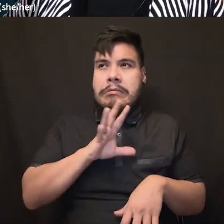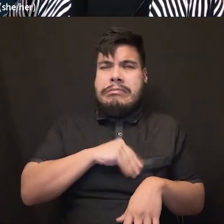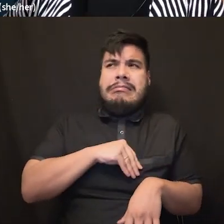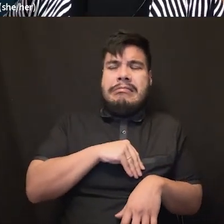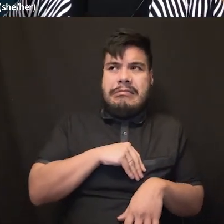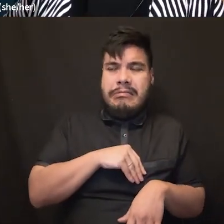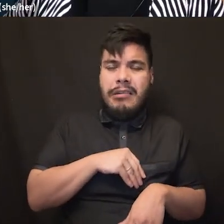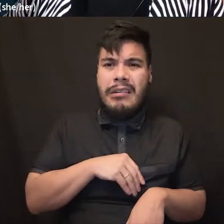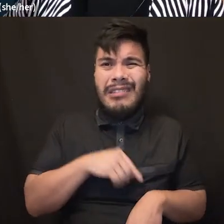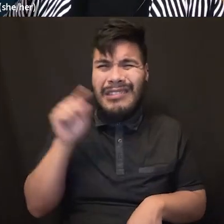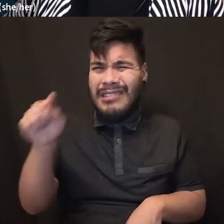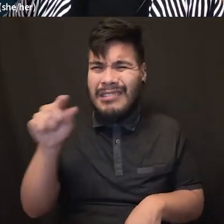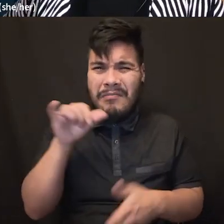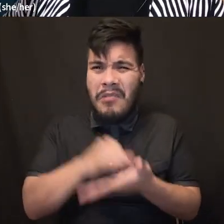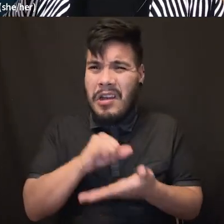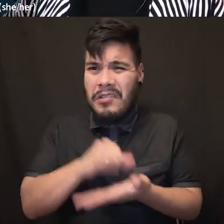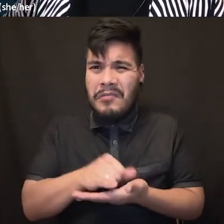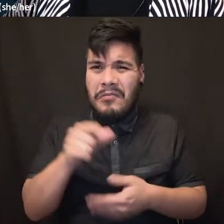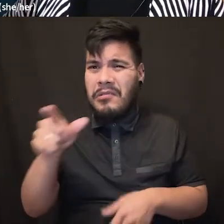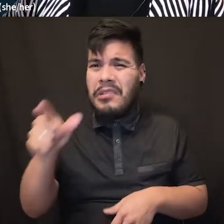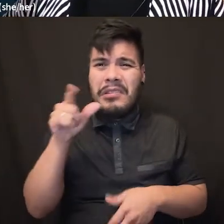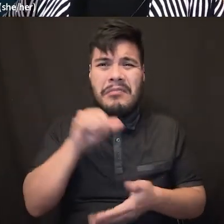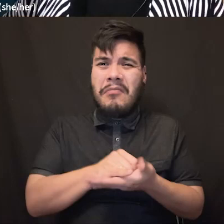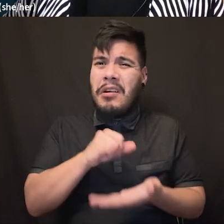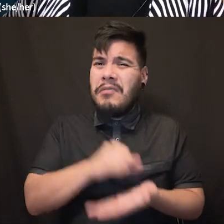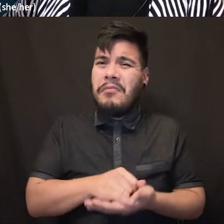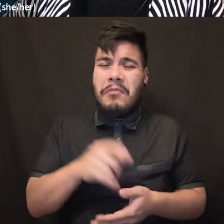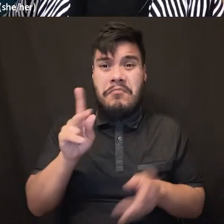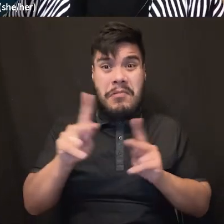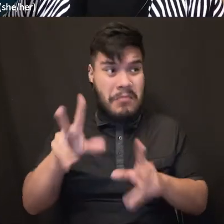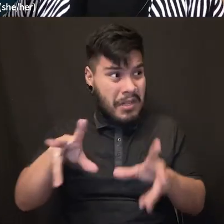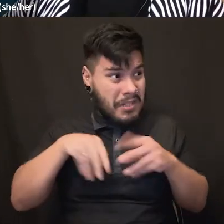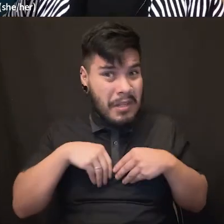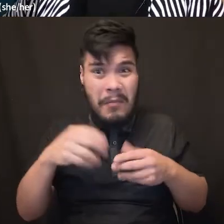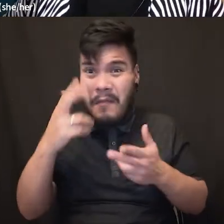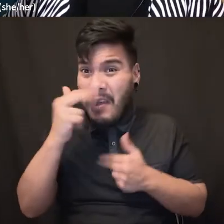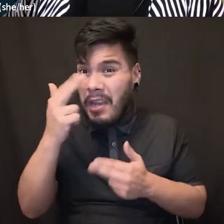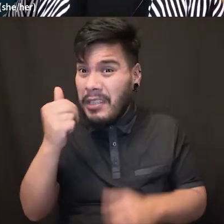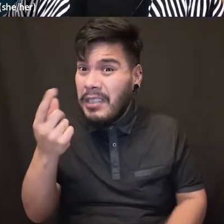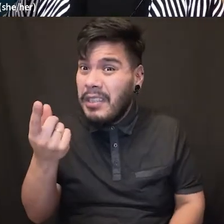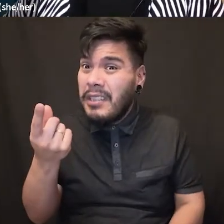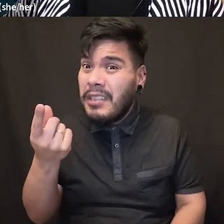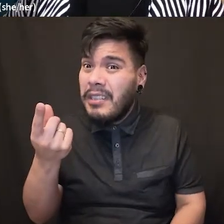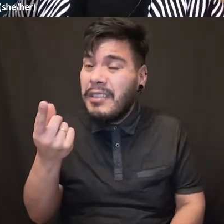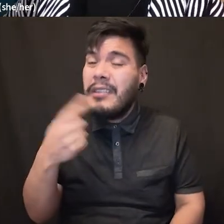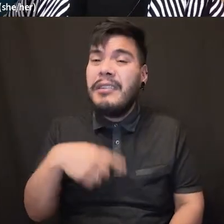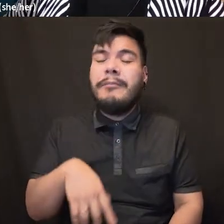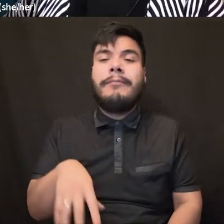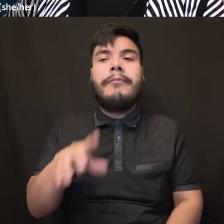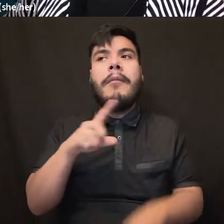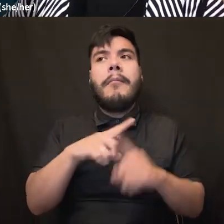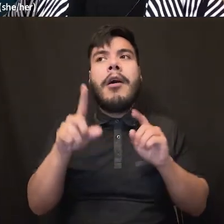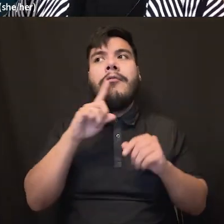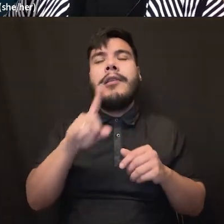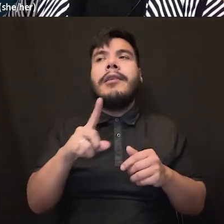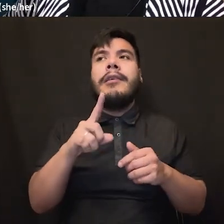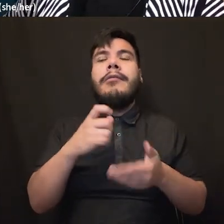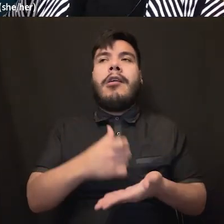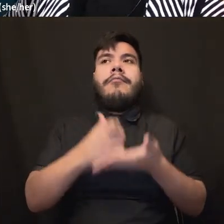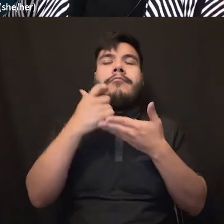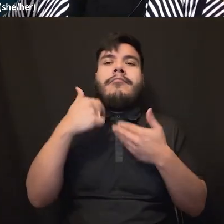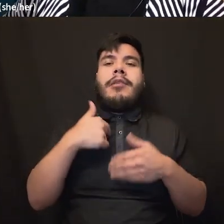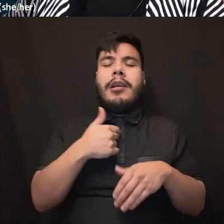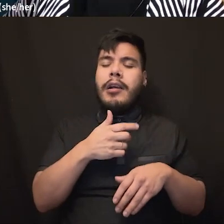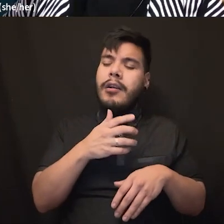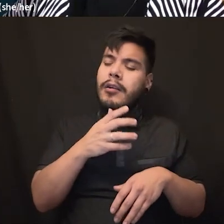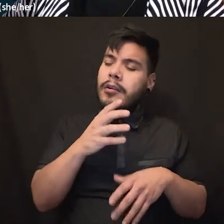this can't be what people think is funny. But what's been really helpful for me is having a little posse of people that I